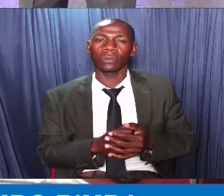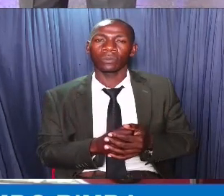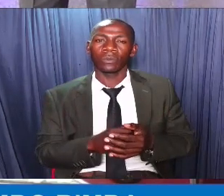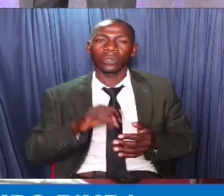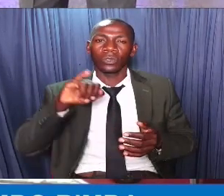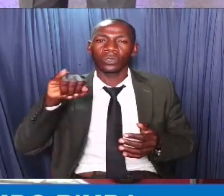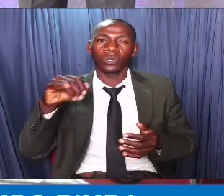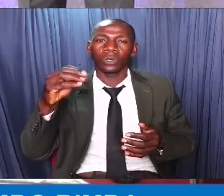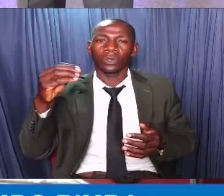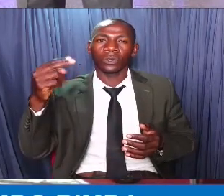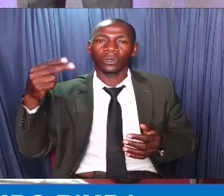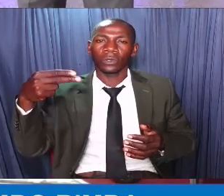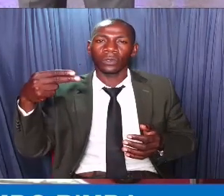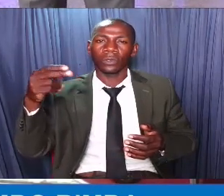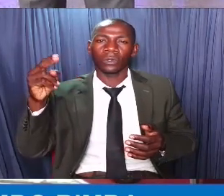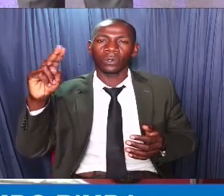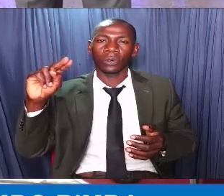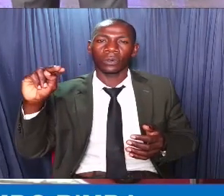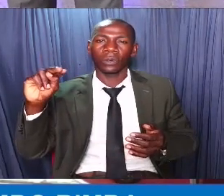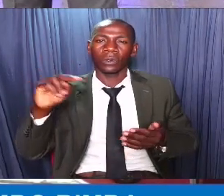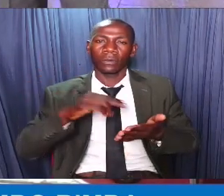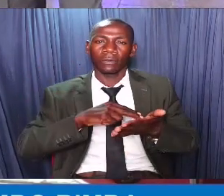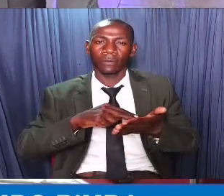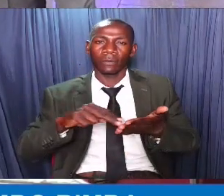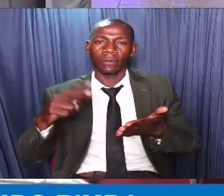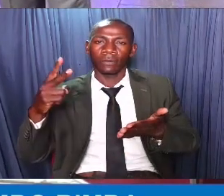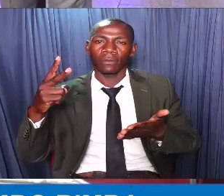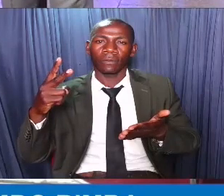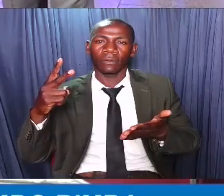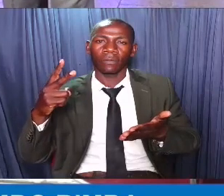Yohana 2 kuanzia mstari wa 2.